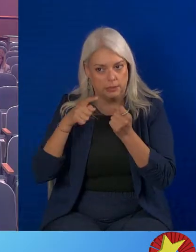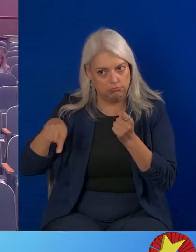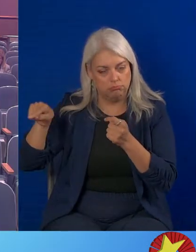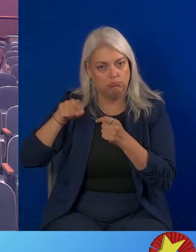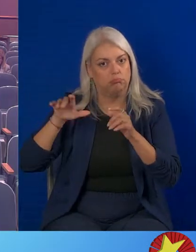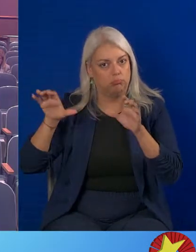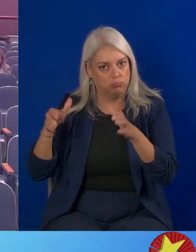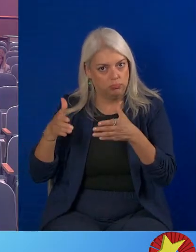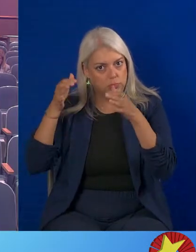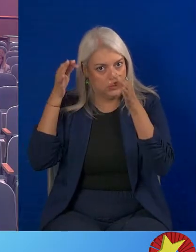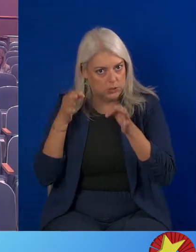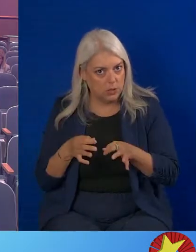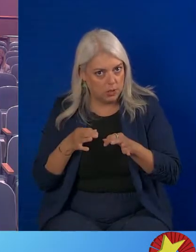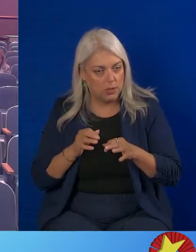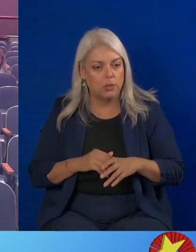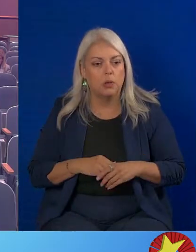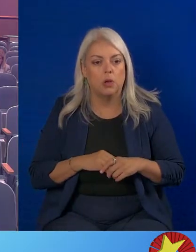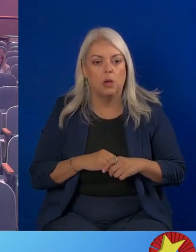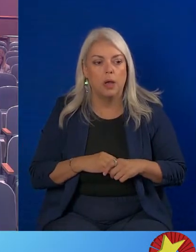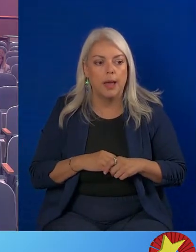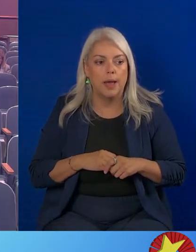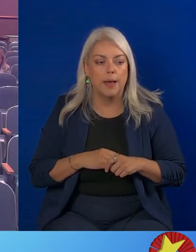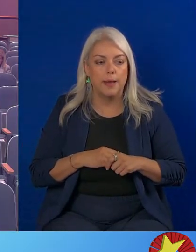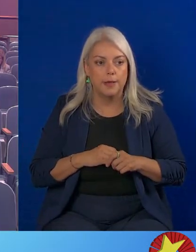decides. And